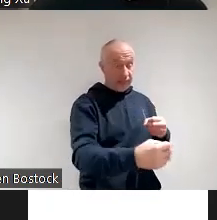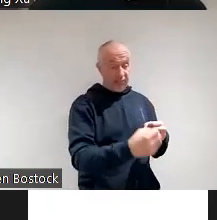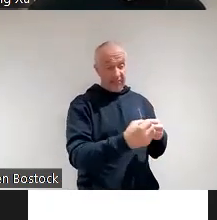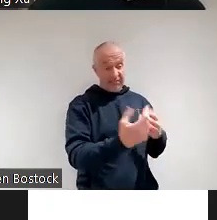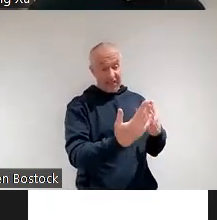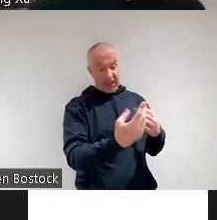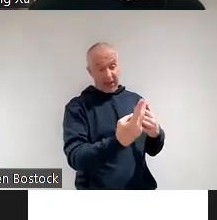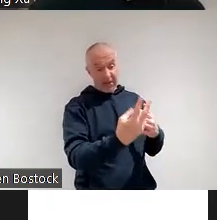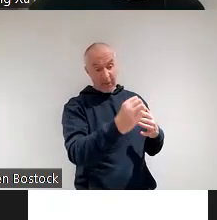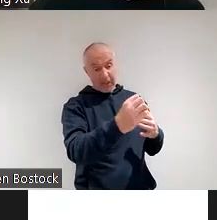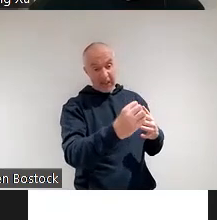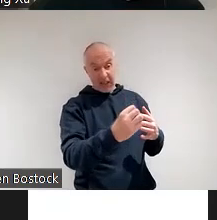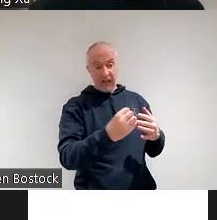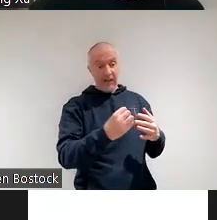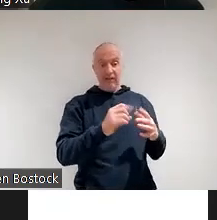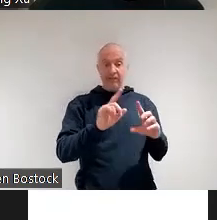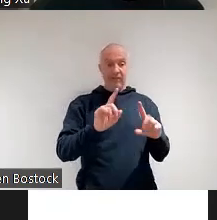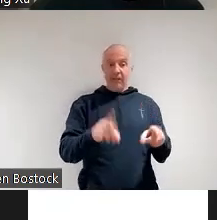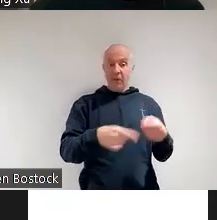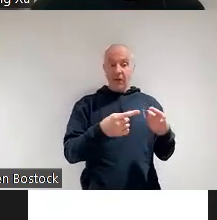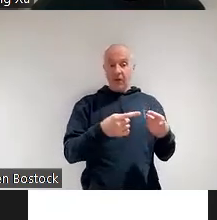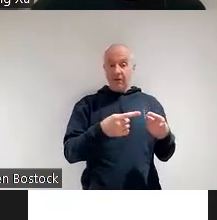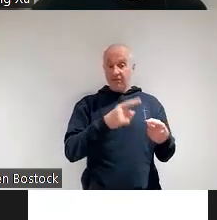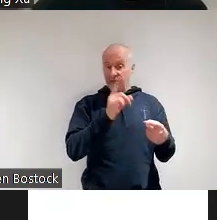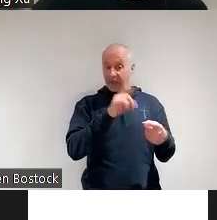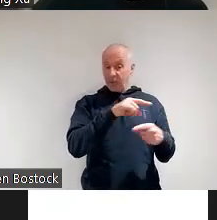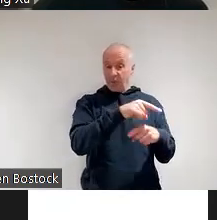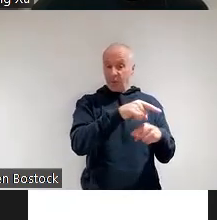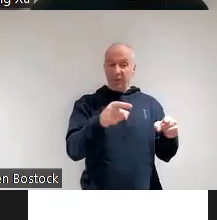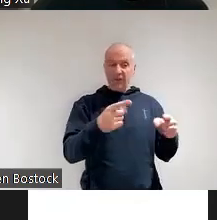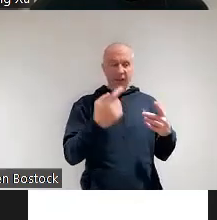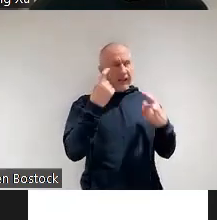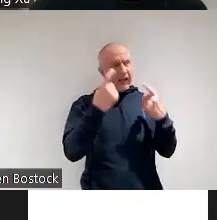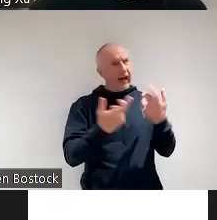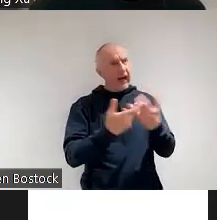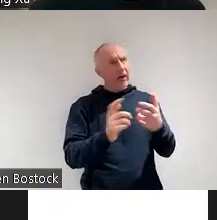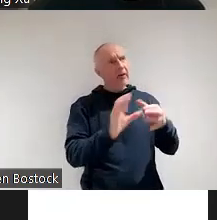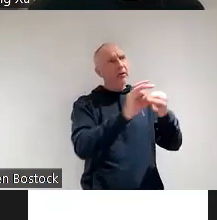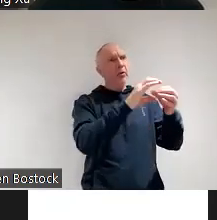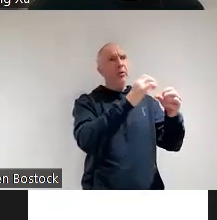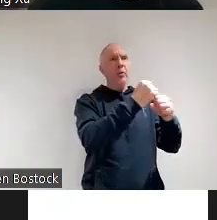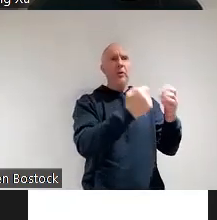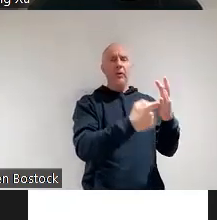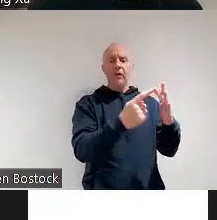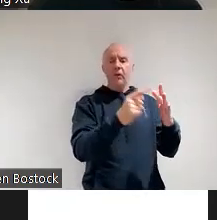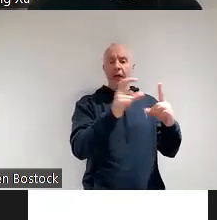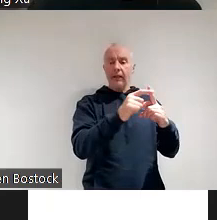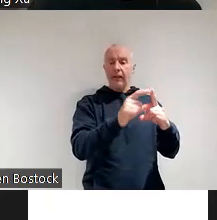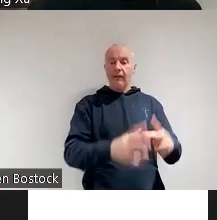you can completely ignore. So this is another possible